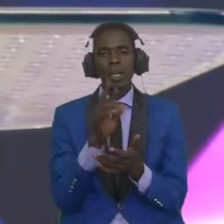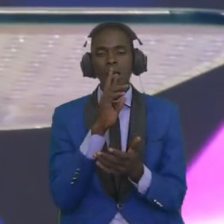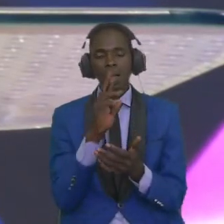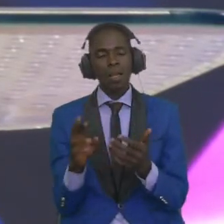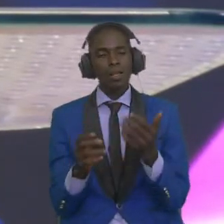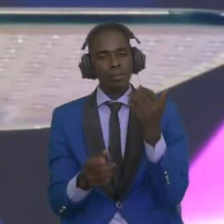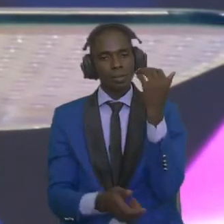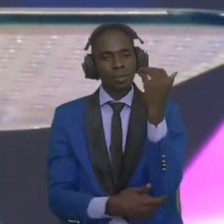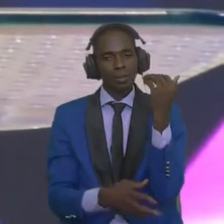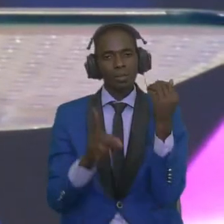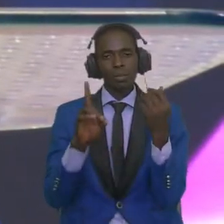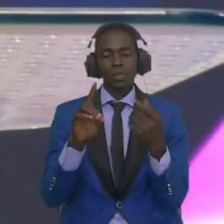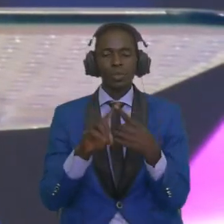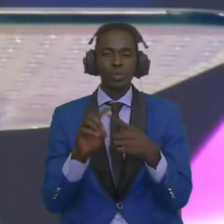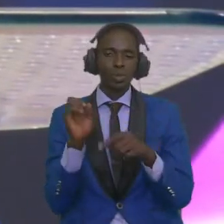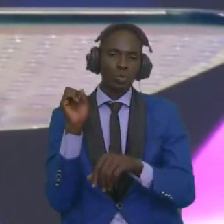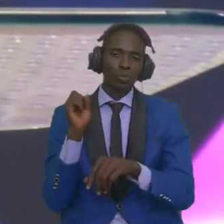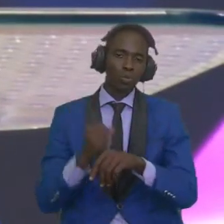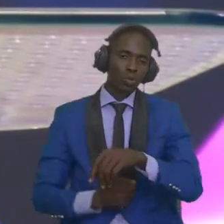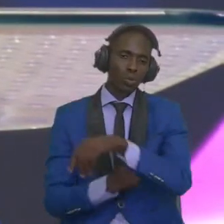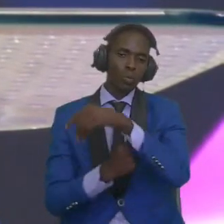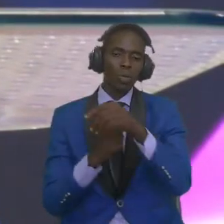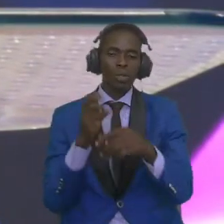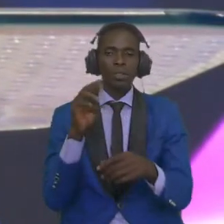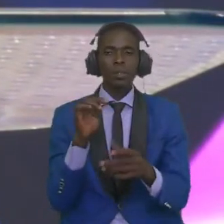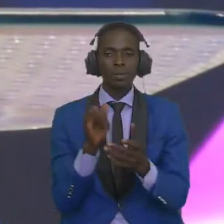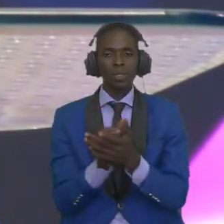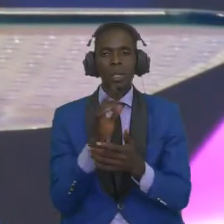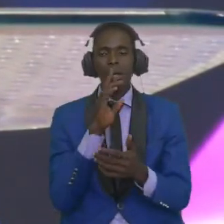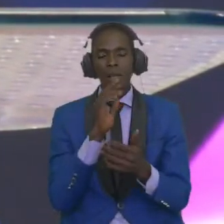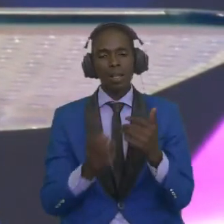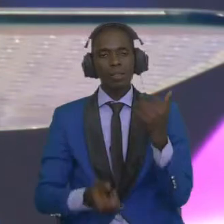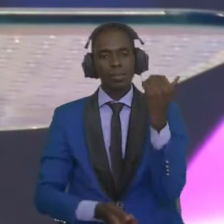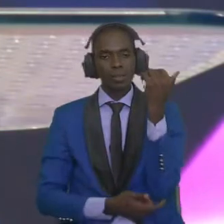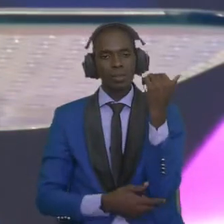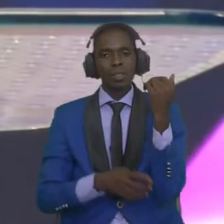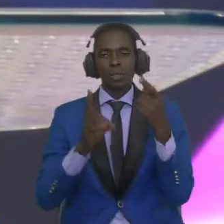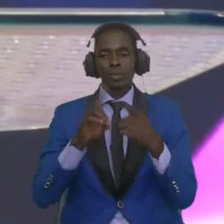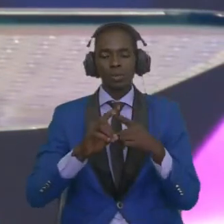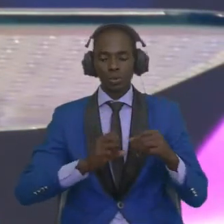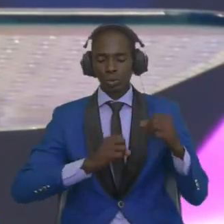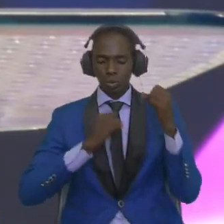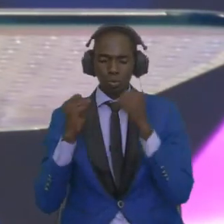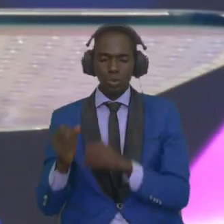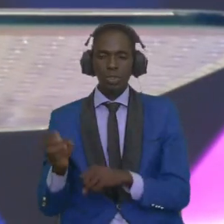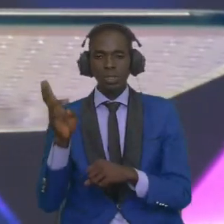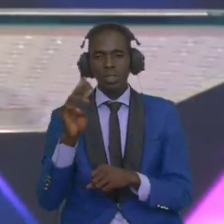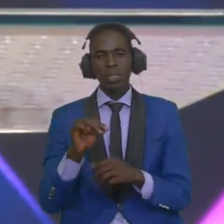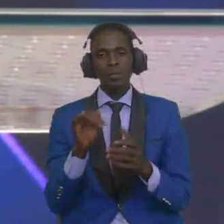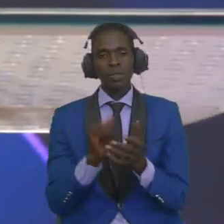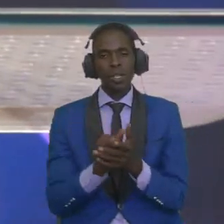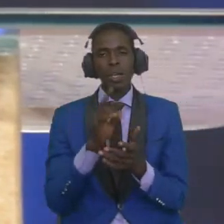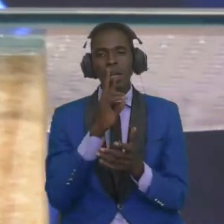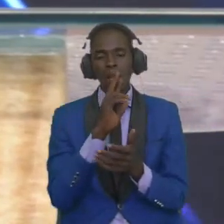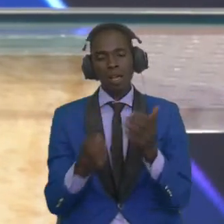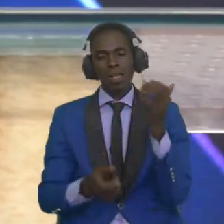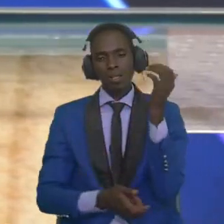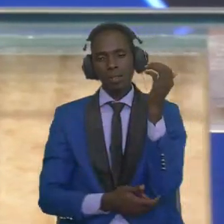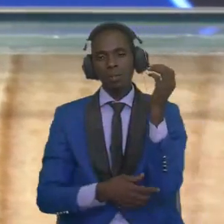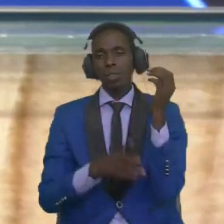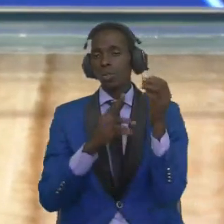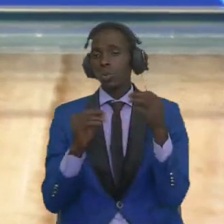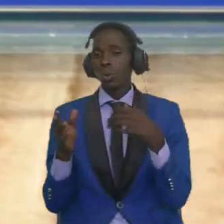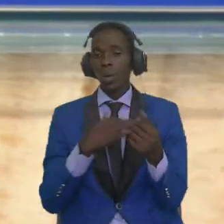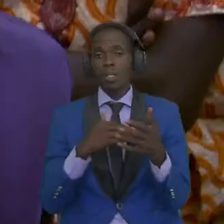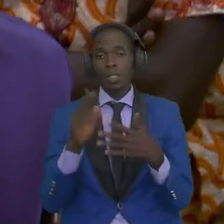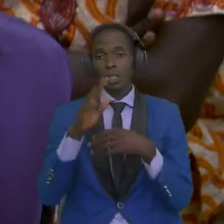to support them that are tempted, to strengthen them that are tempted. Whatever your temptation, the